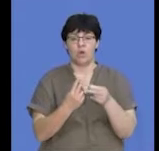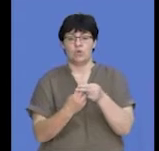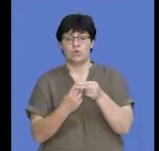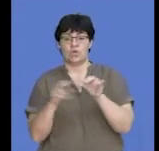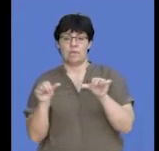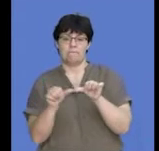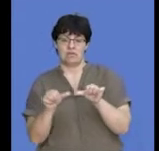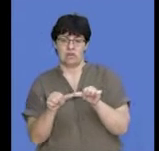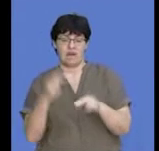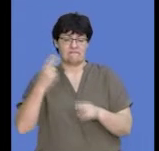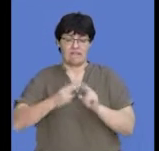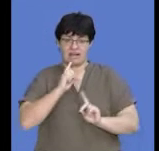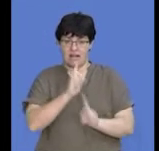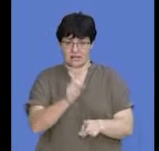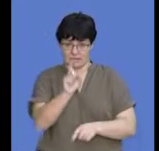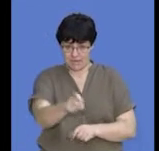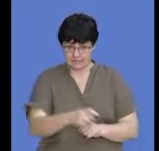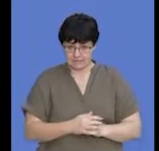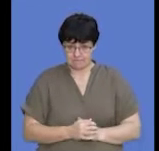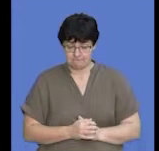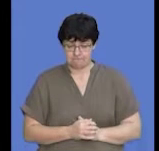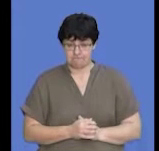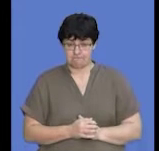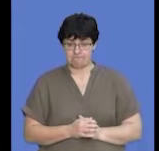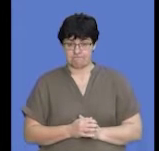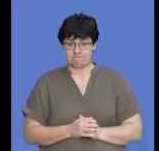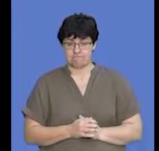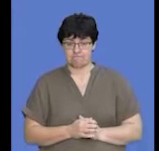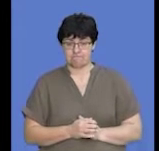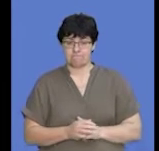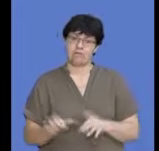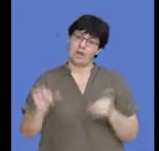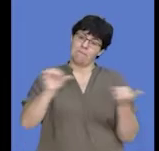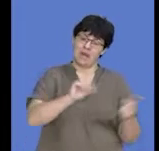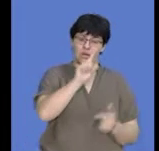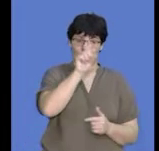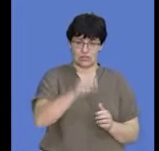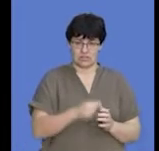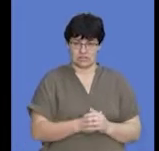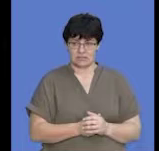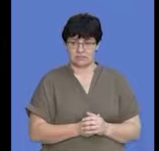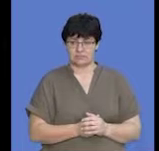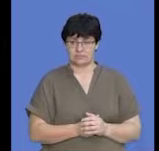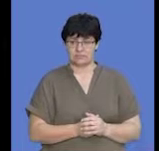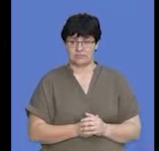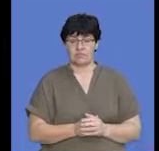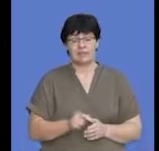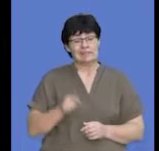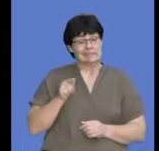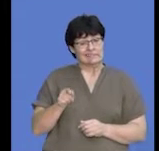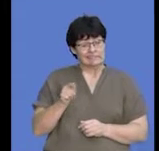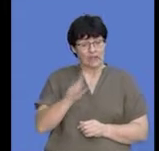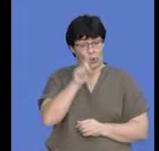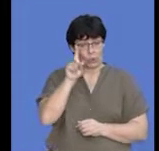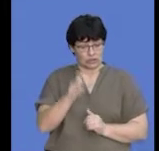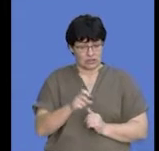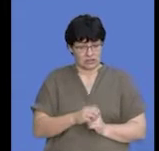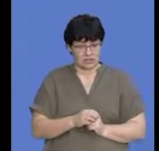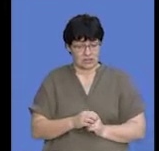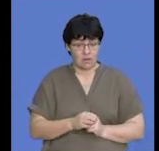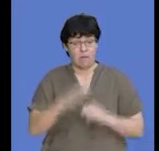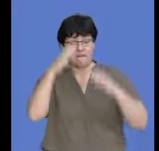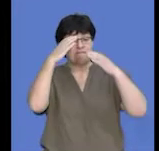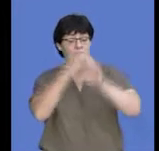of measurement in the final answer. Just going back to the question, note that in this particular question, we